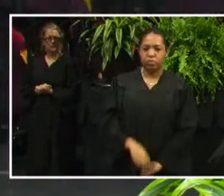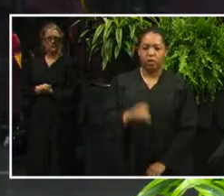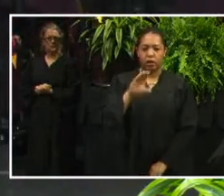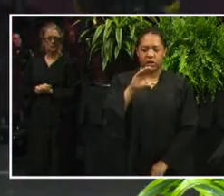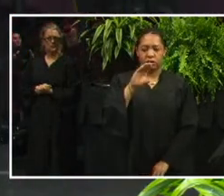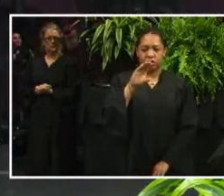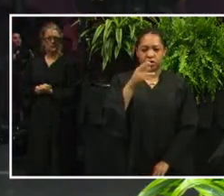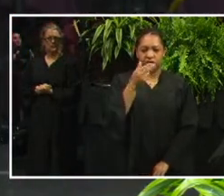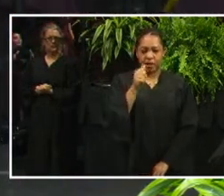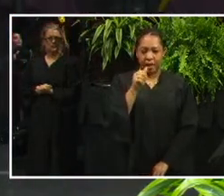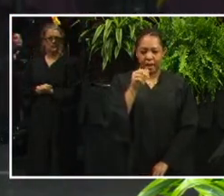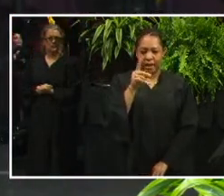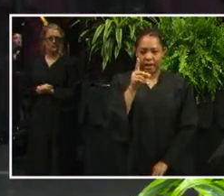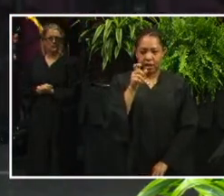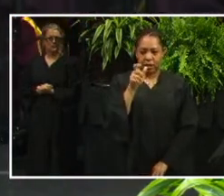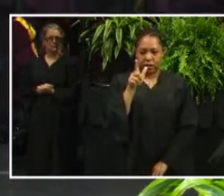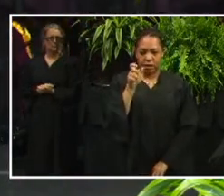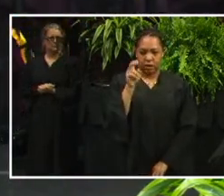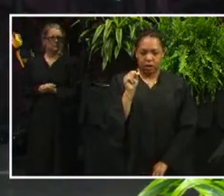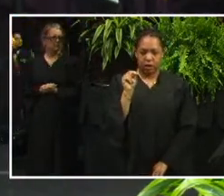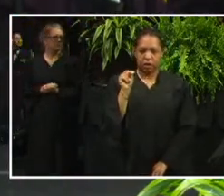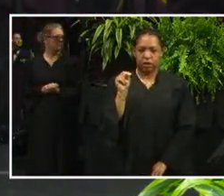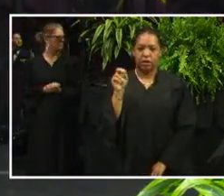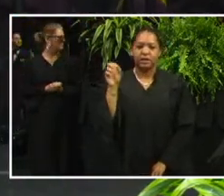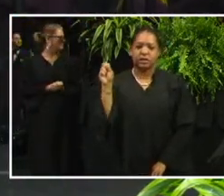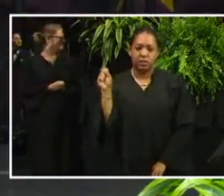Chadlin Thomas Seymour.